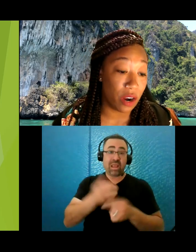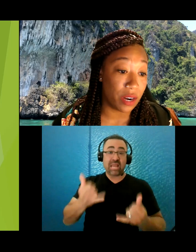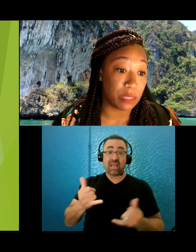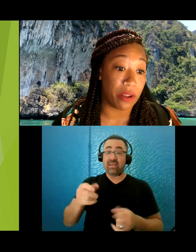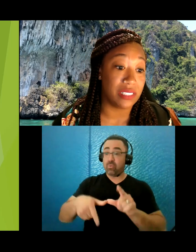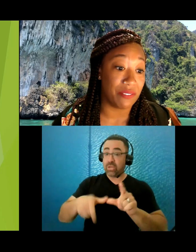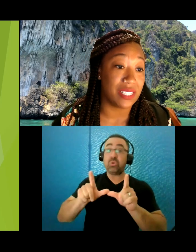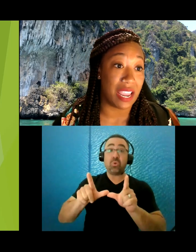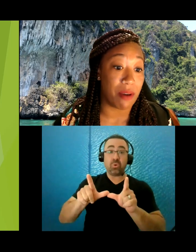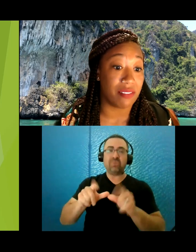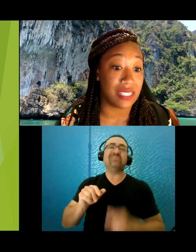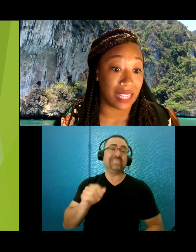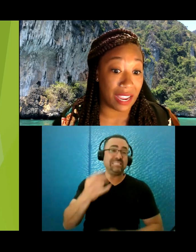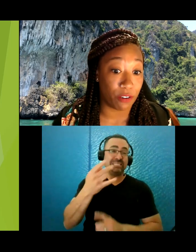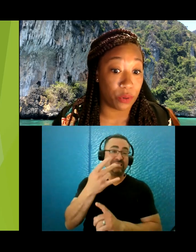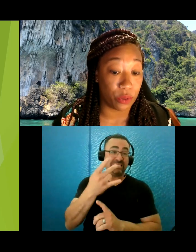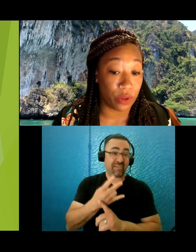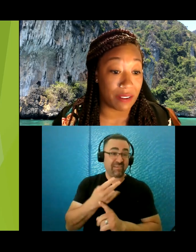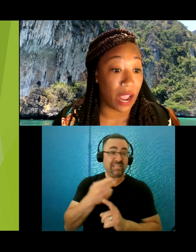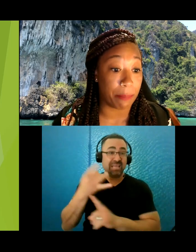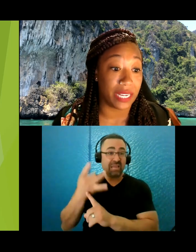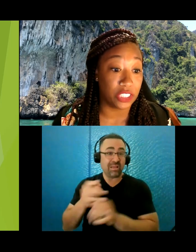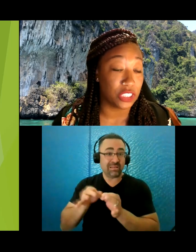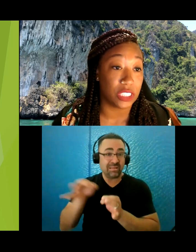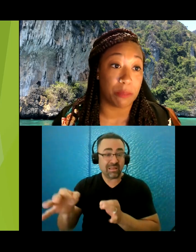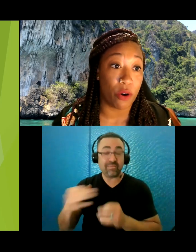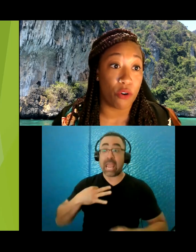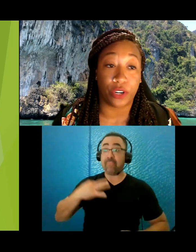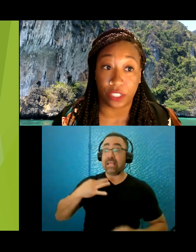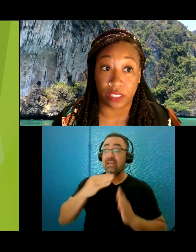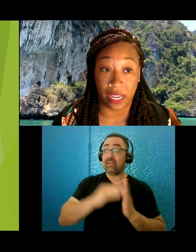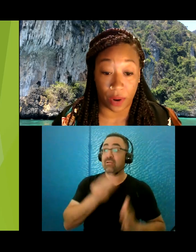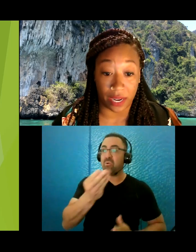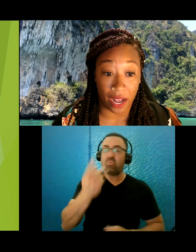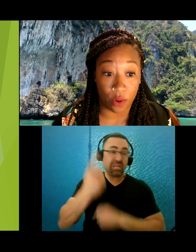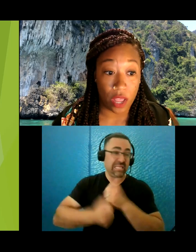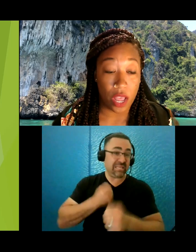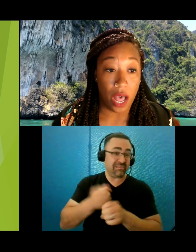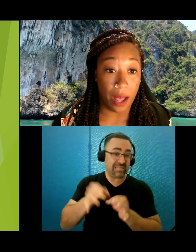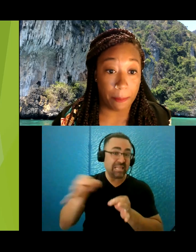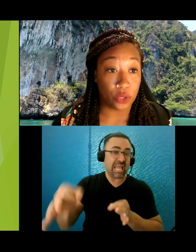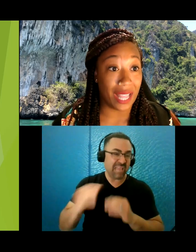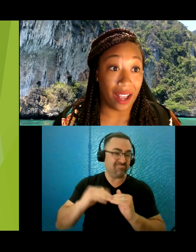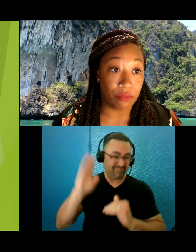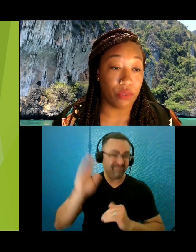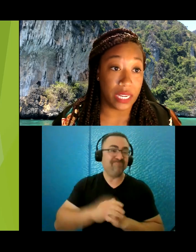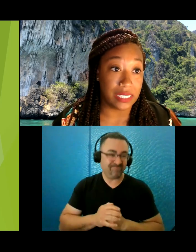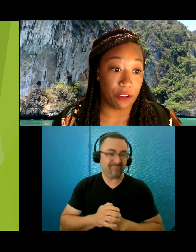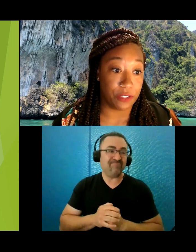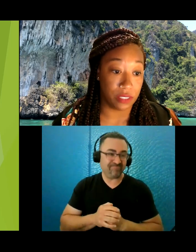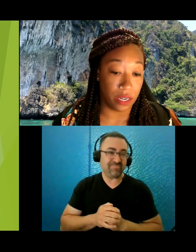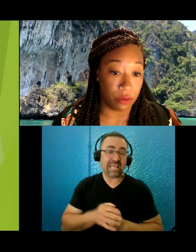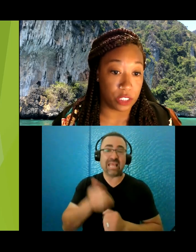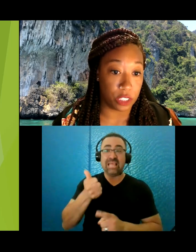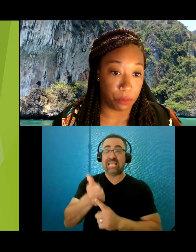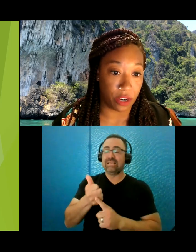green card, it's about a 7 to 8 month delay for renewal. And for applications, it's about over a year delay right now. So that in itself